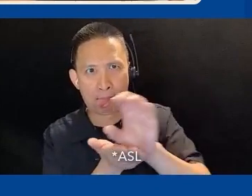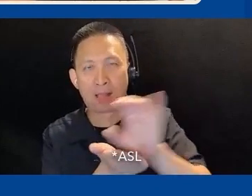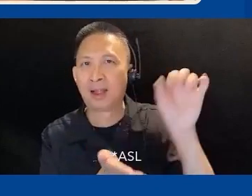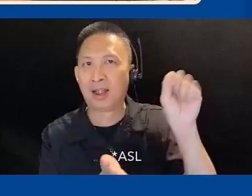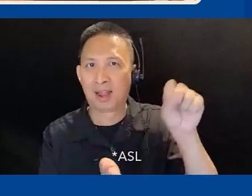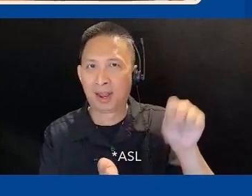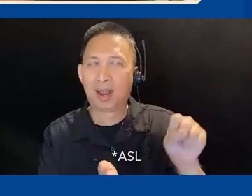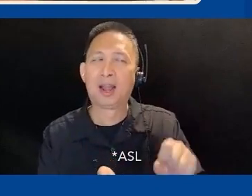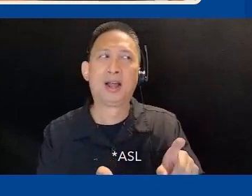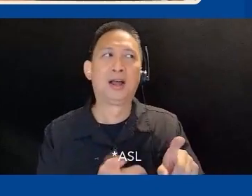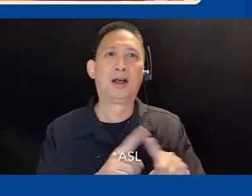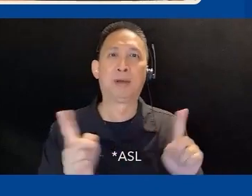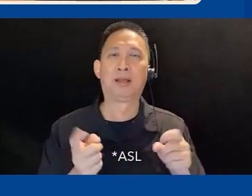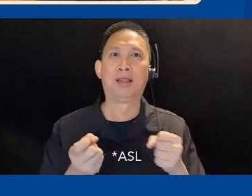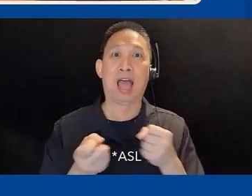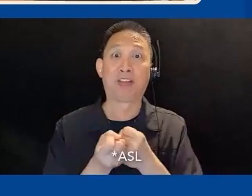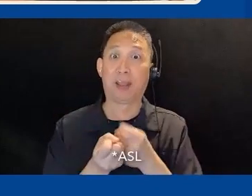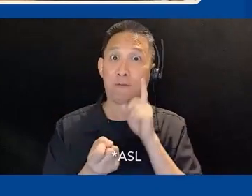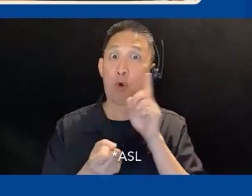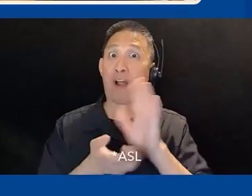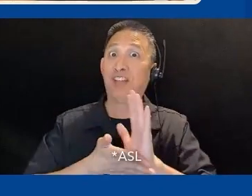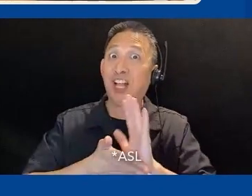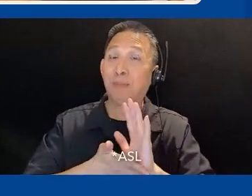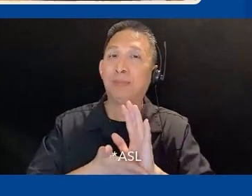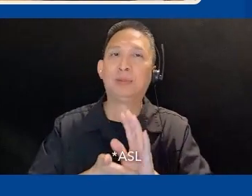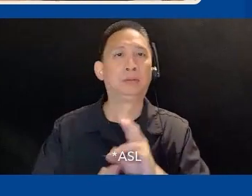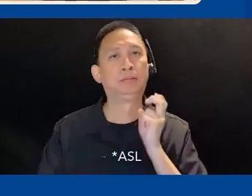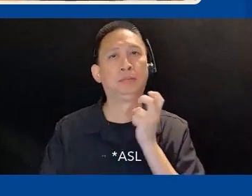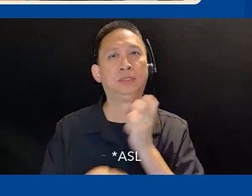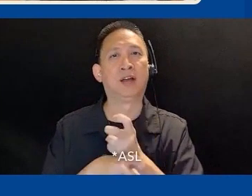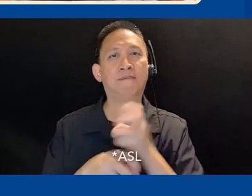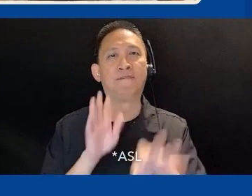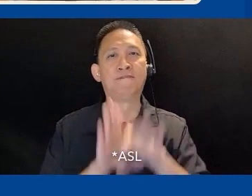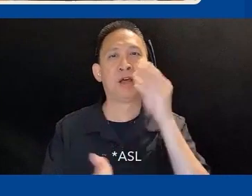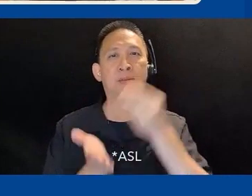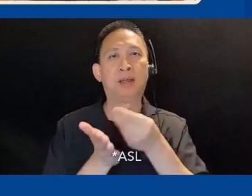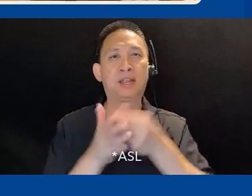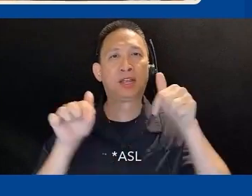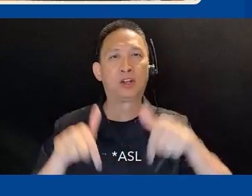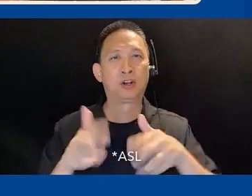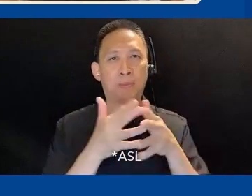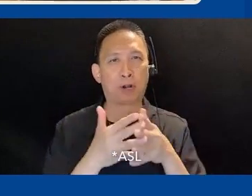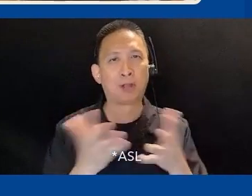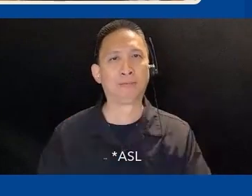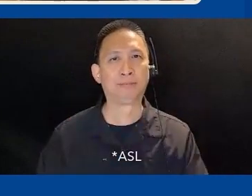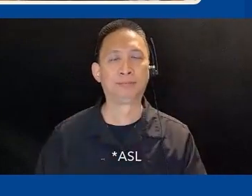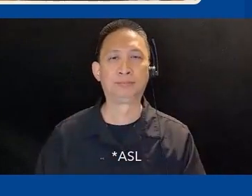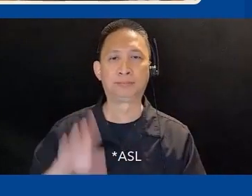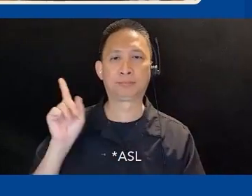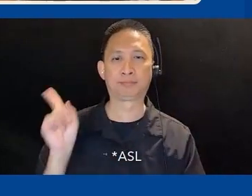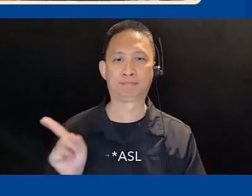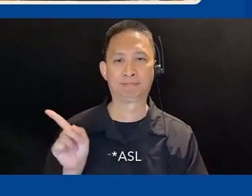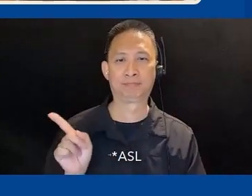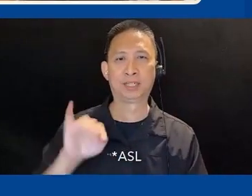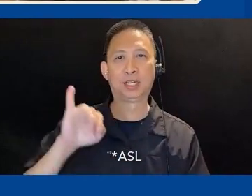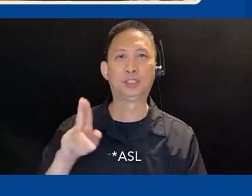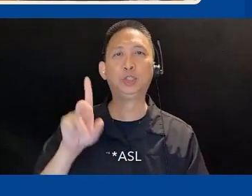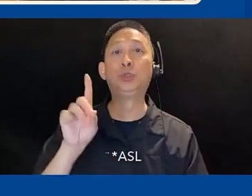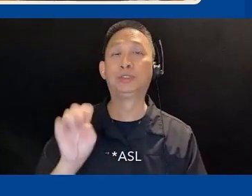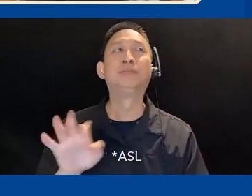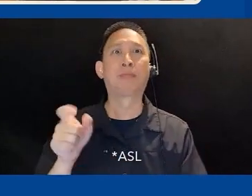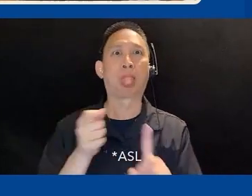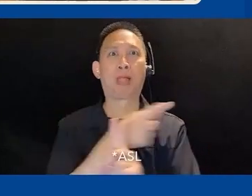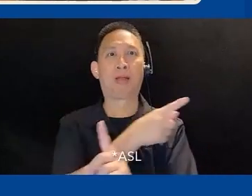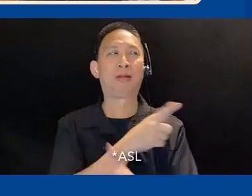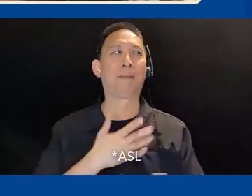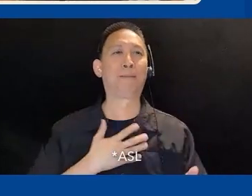know, advocate for a film, it's really challenging. Not to go on a tangent, but that funder that I spoke about earlier